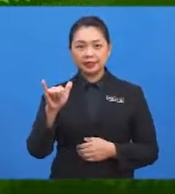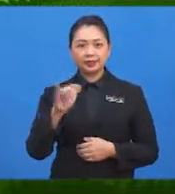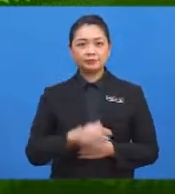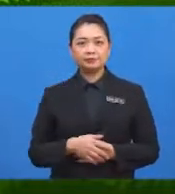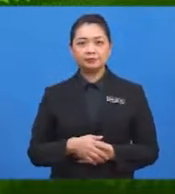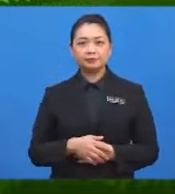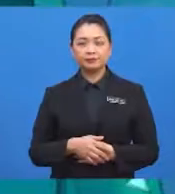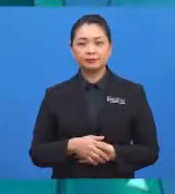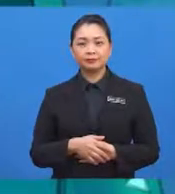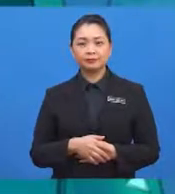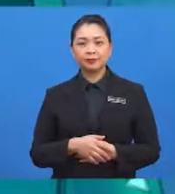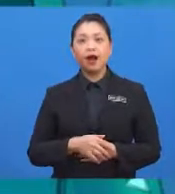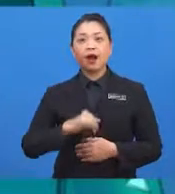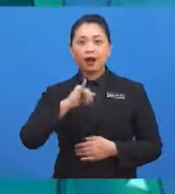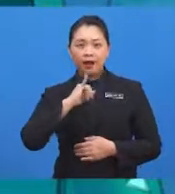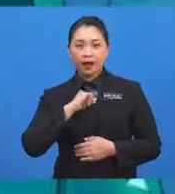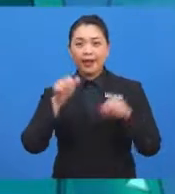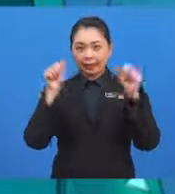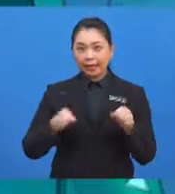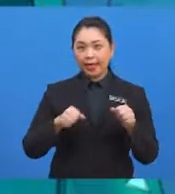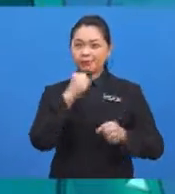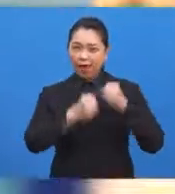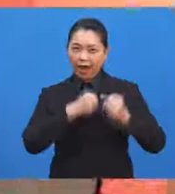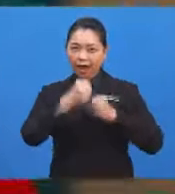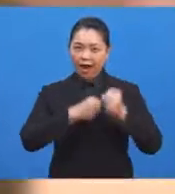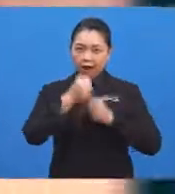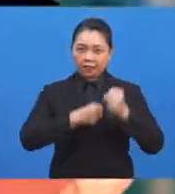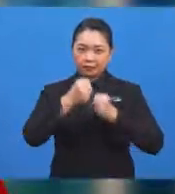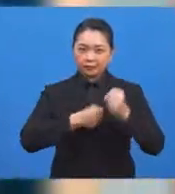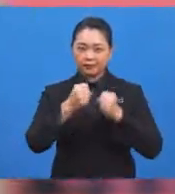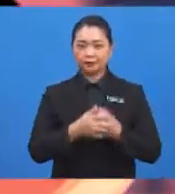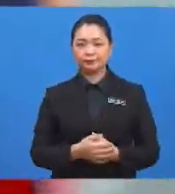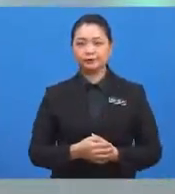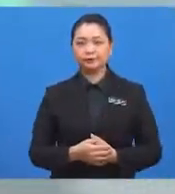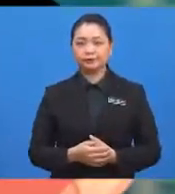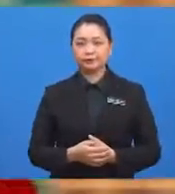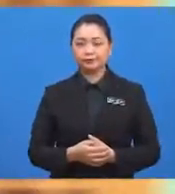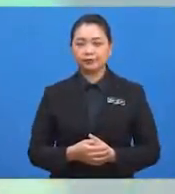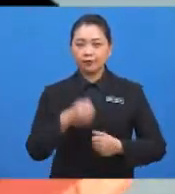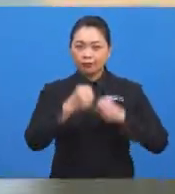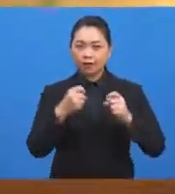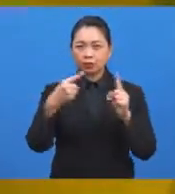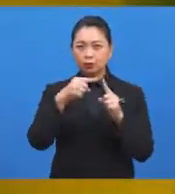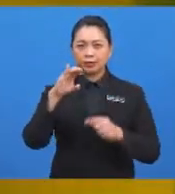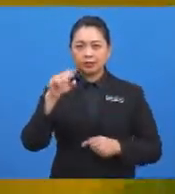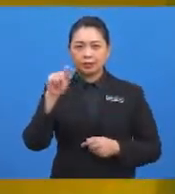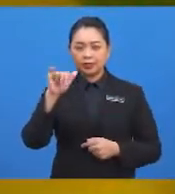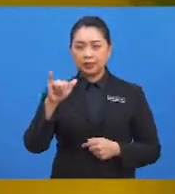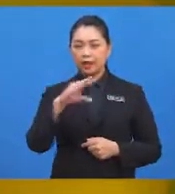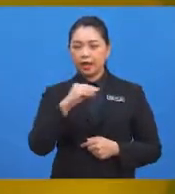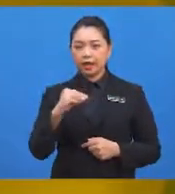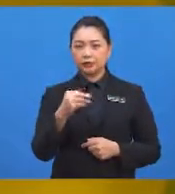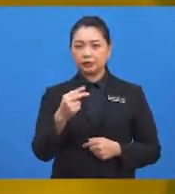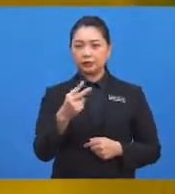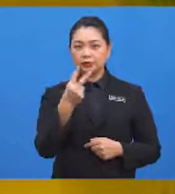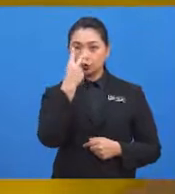you do? I can run. The robot ran to the city and then the robot saw